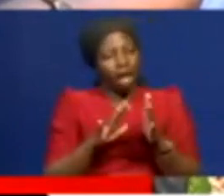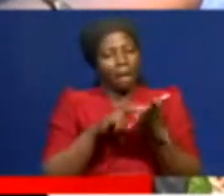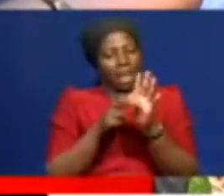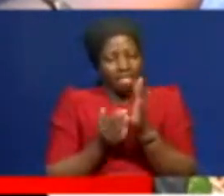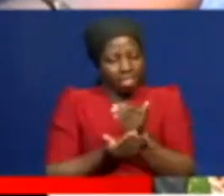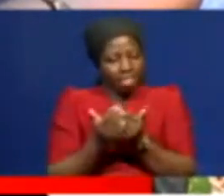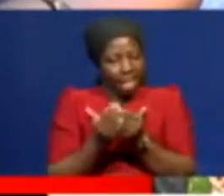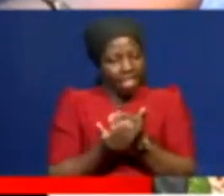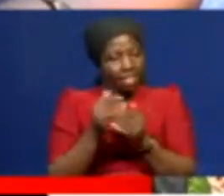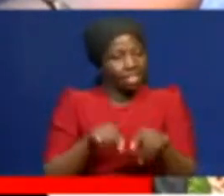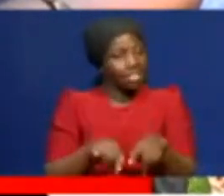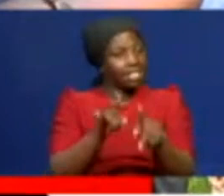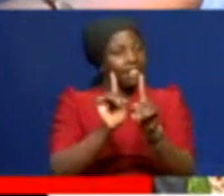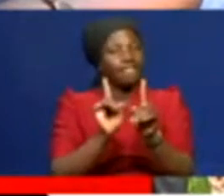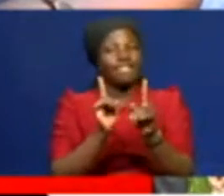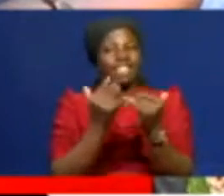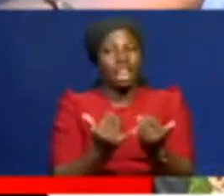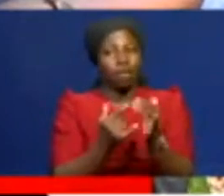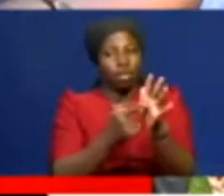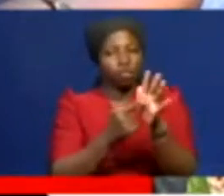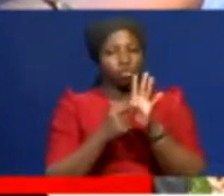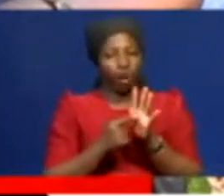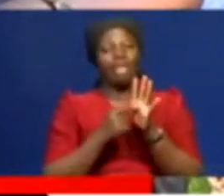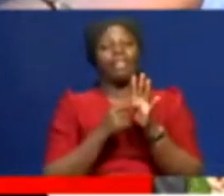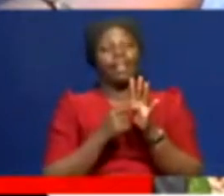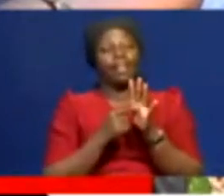giving us a good caption in regards to transition. Oh, yeah. So